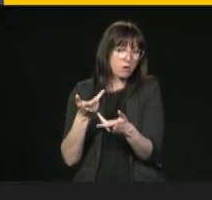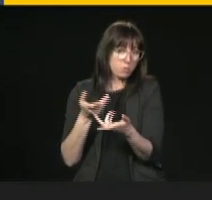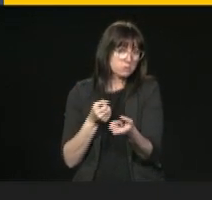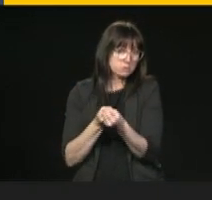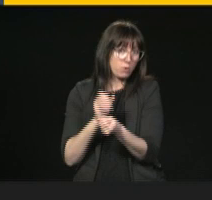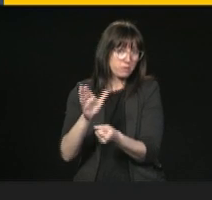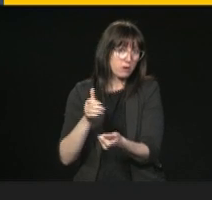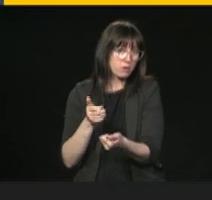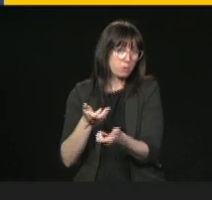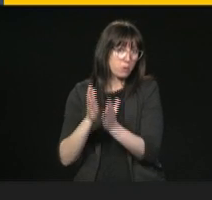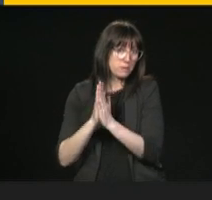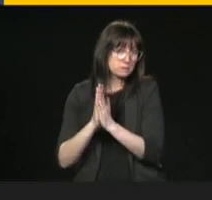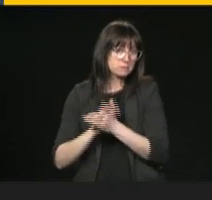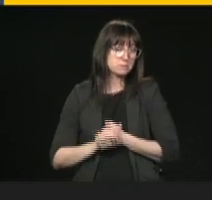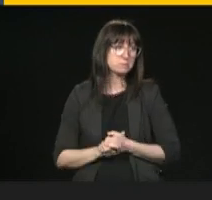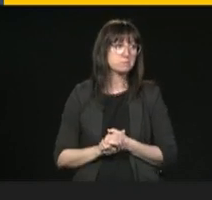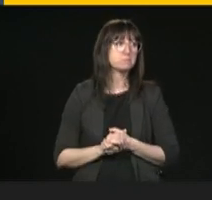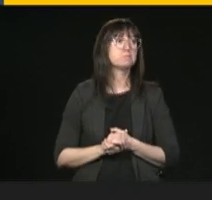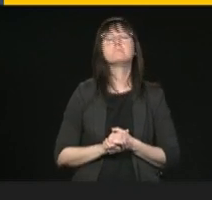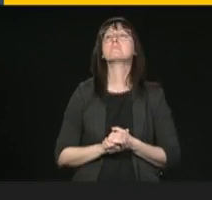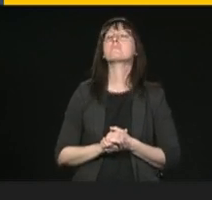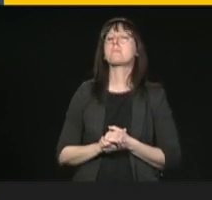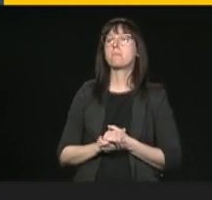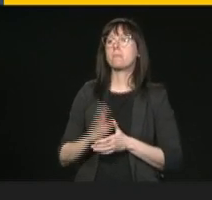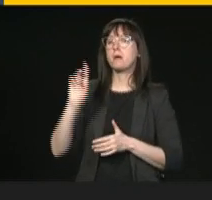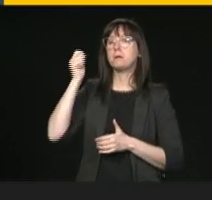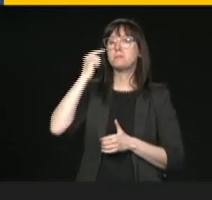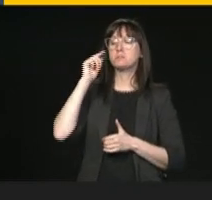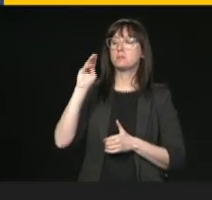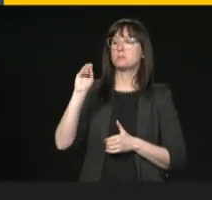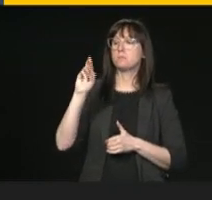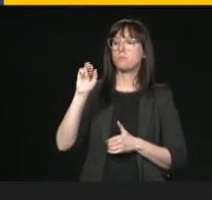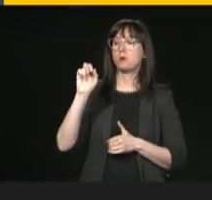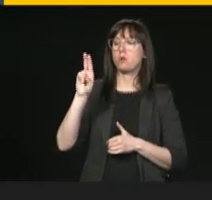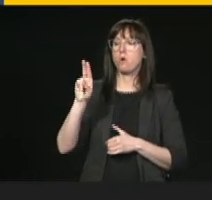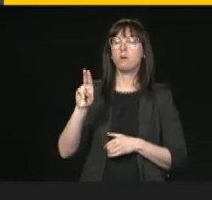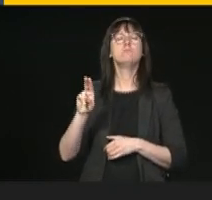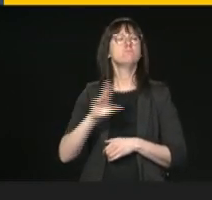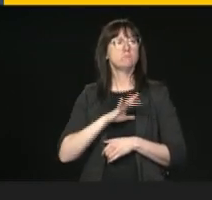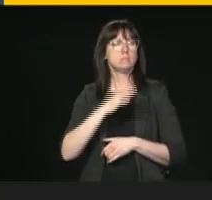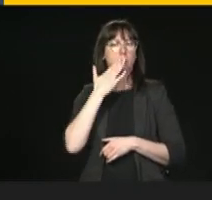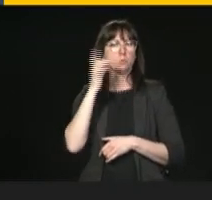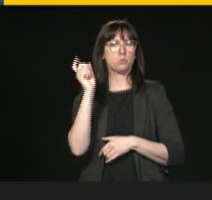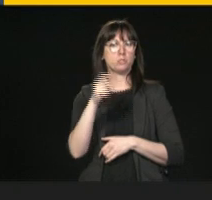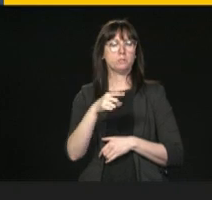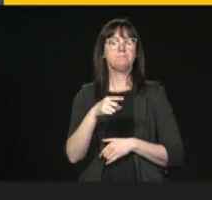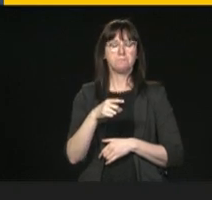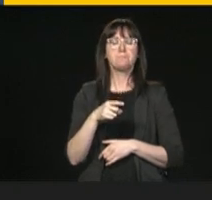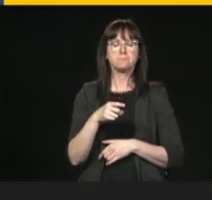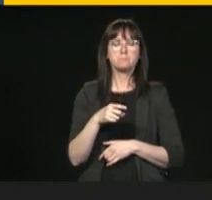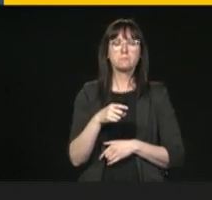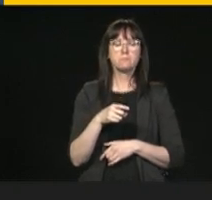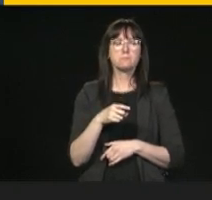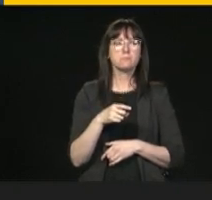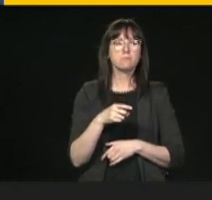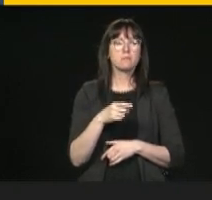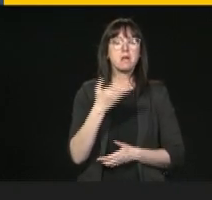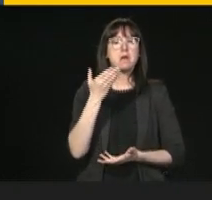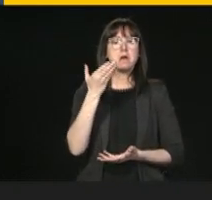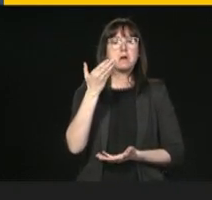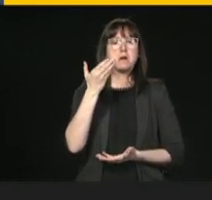Well, I'll just thank you for that question. I think that's a question that may be well addressed by the governor. I can